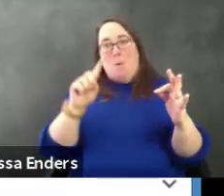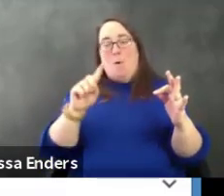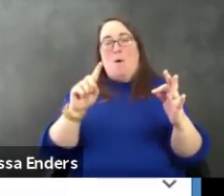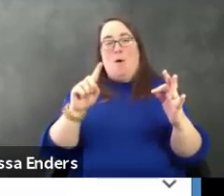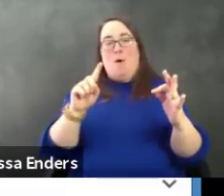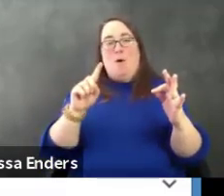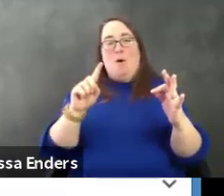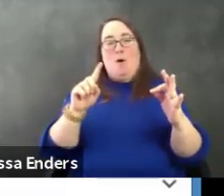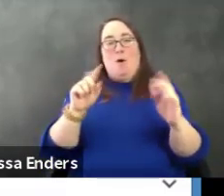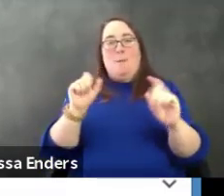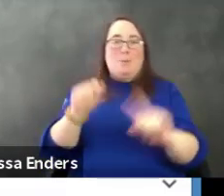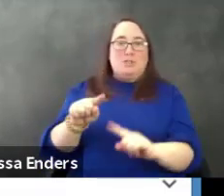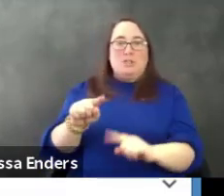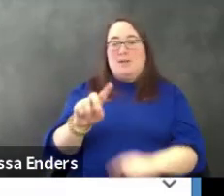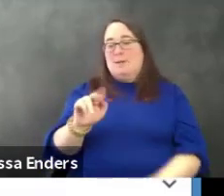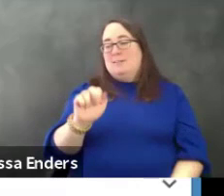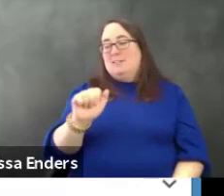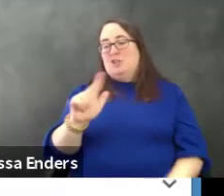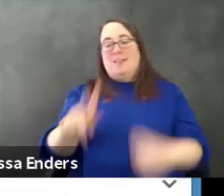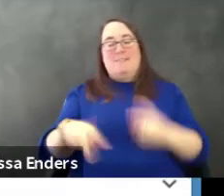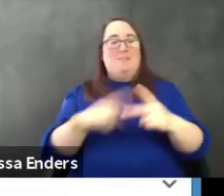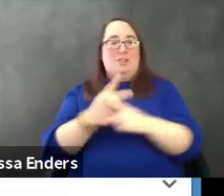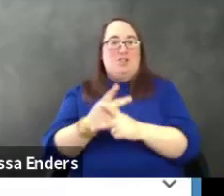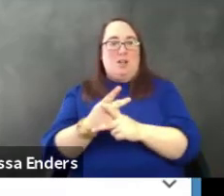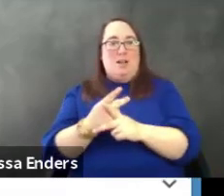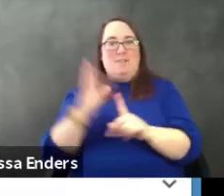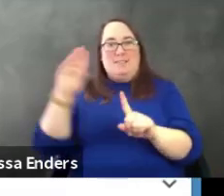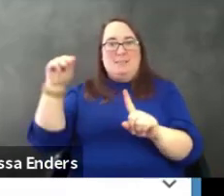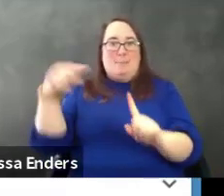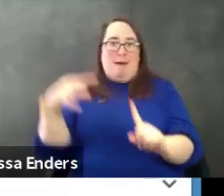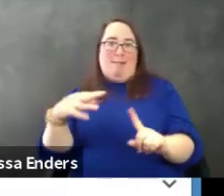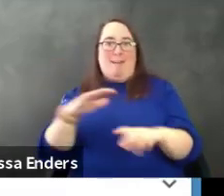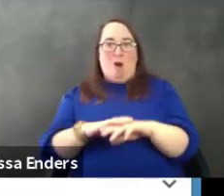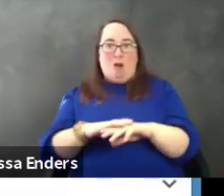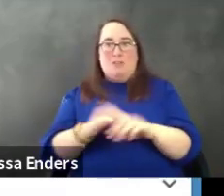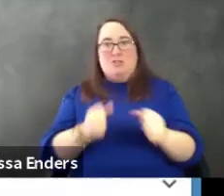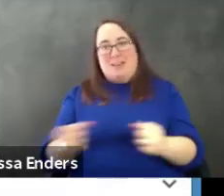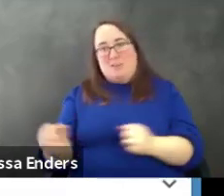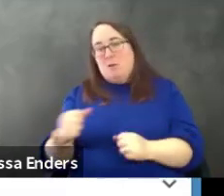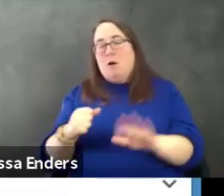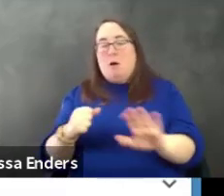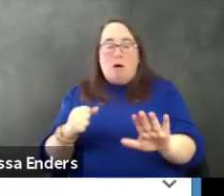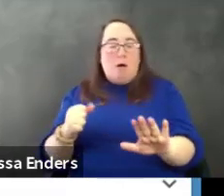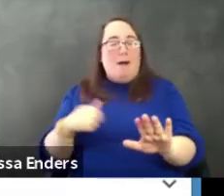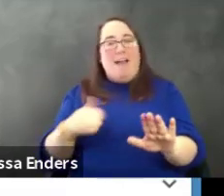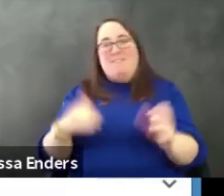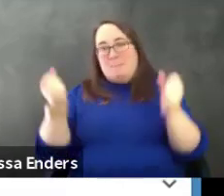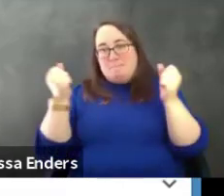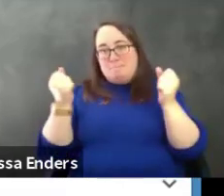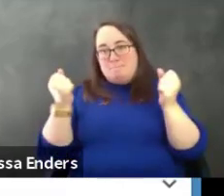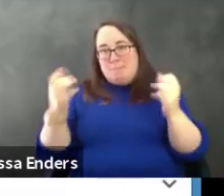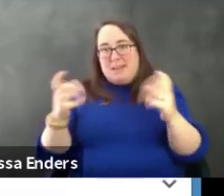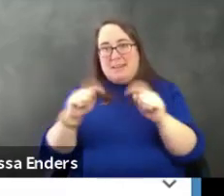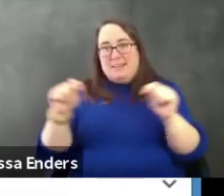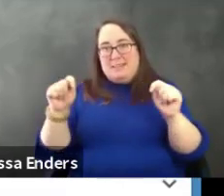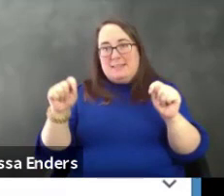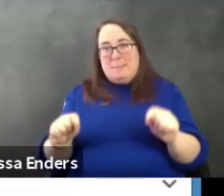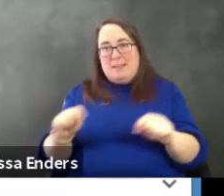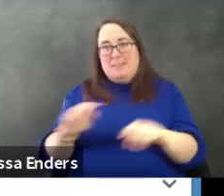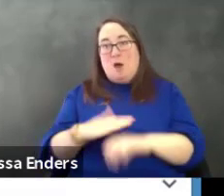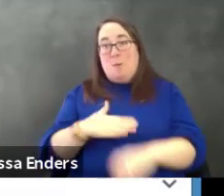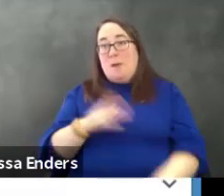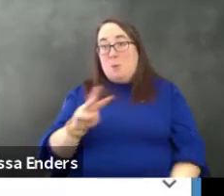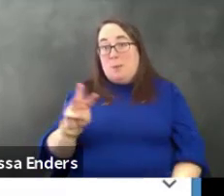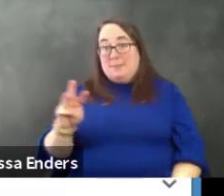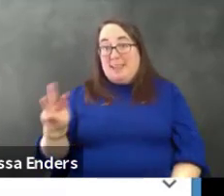out digital versions of the Spotlight on Strategies. And I have several templates available on my website, and that link